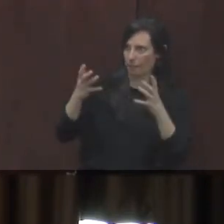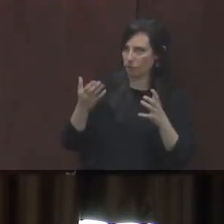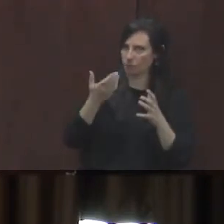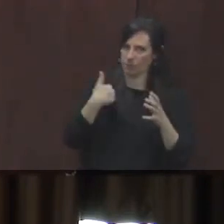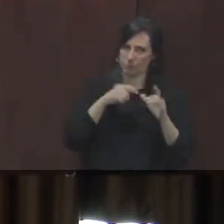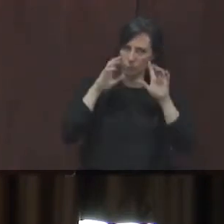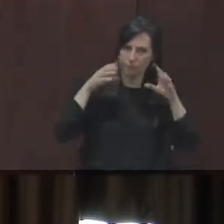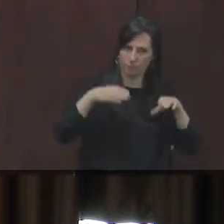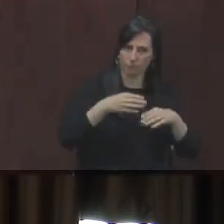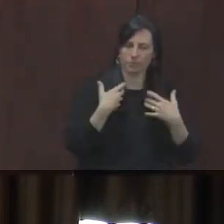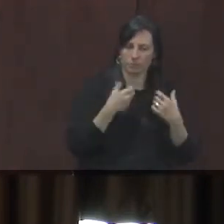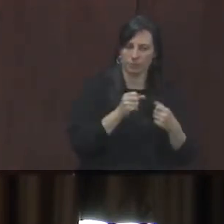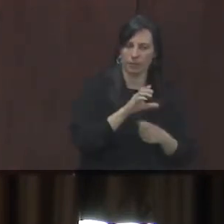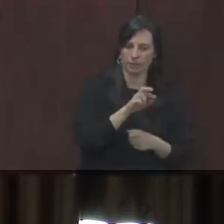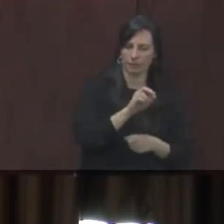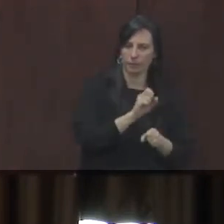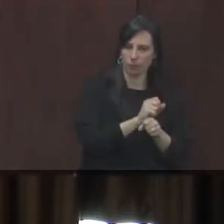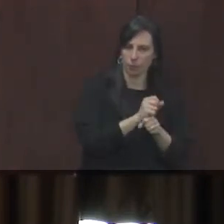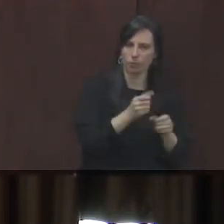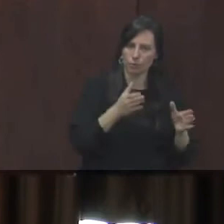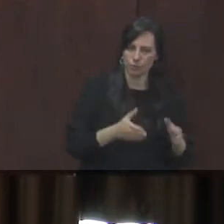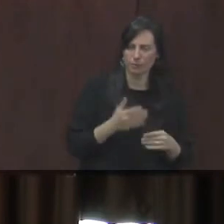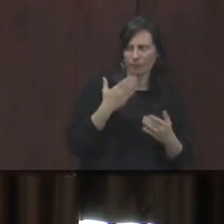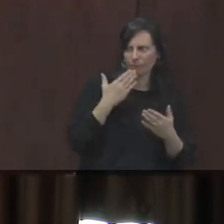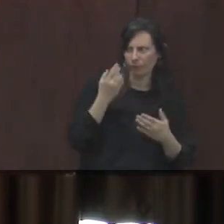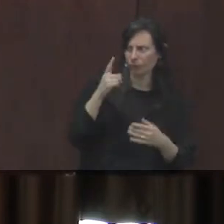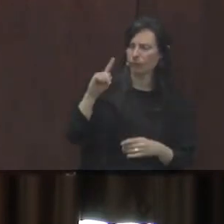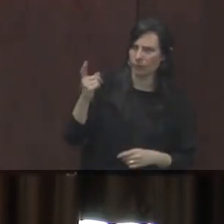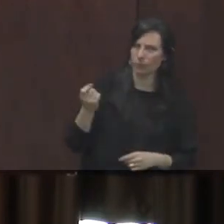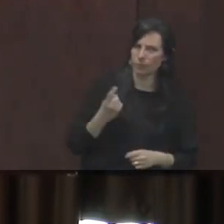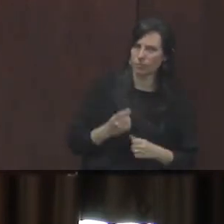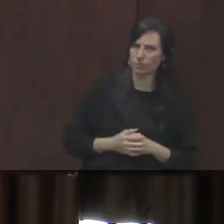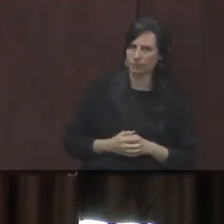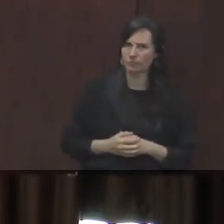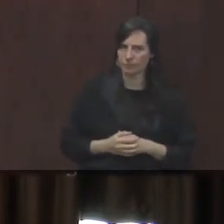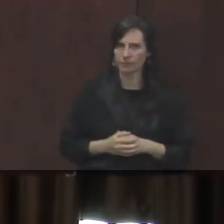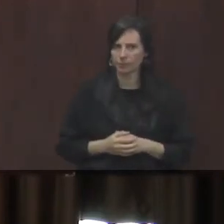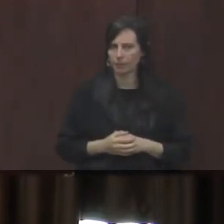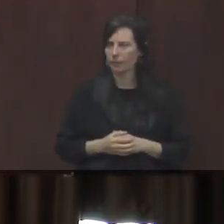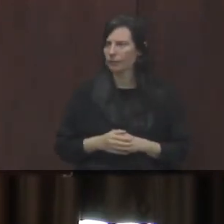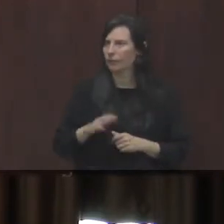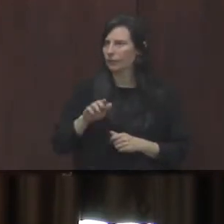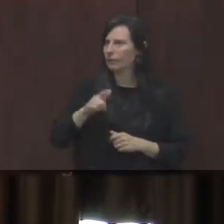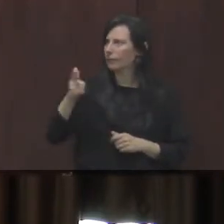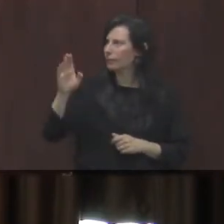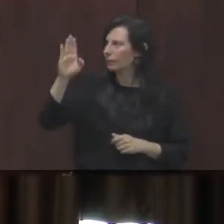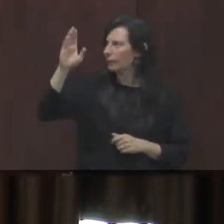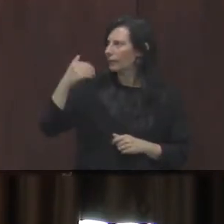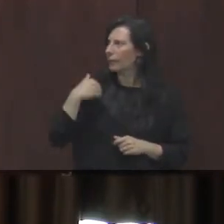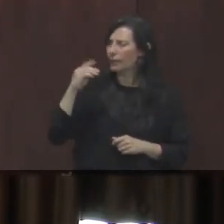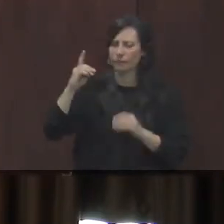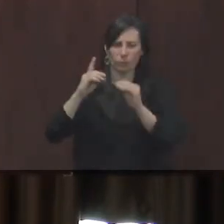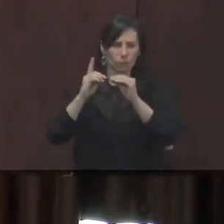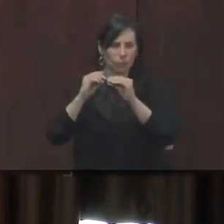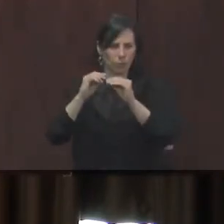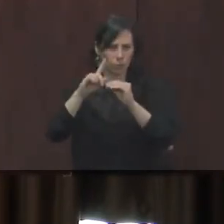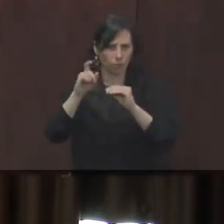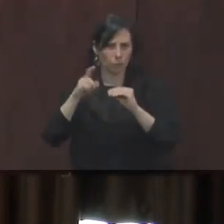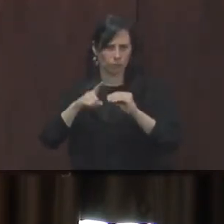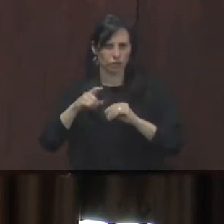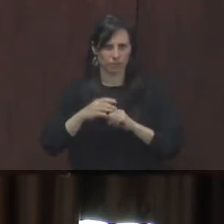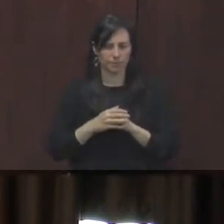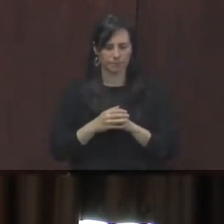forward. Thank you. I've got one more. Thinking about, you touched on this a little bit, but I'm